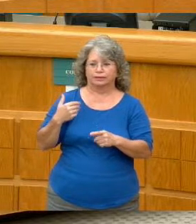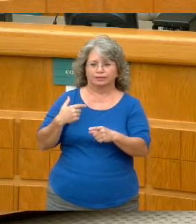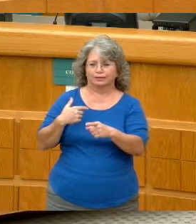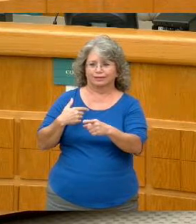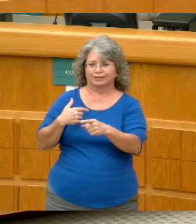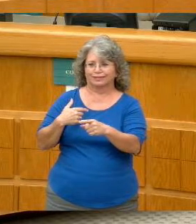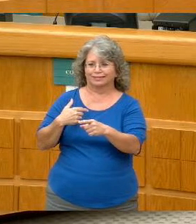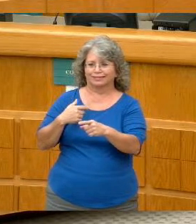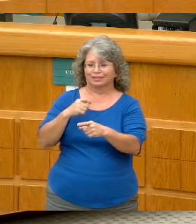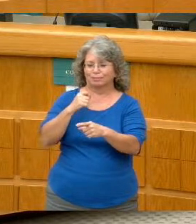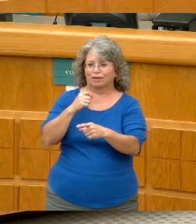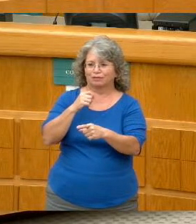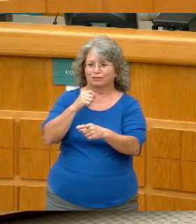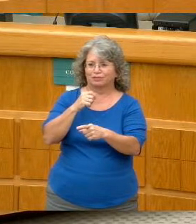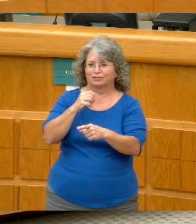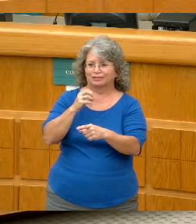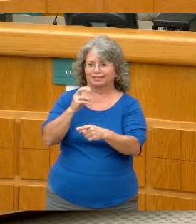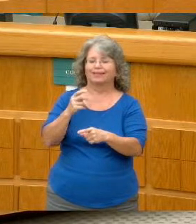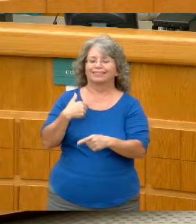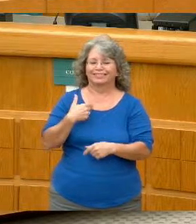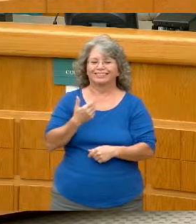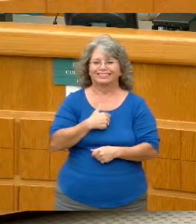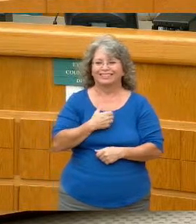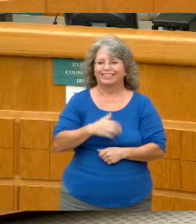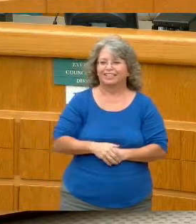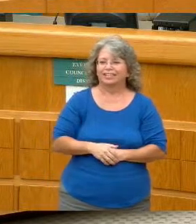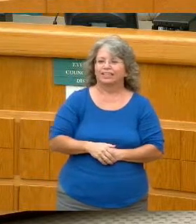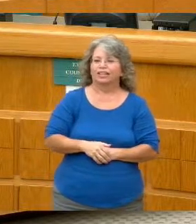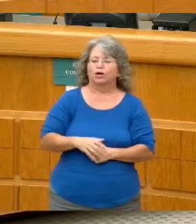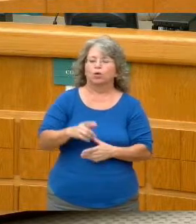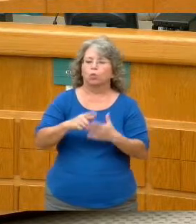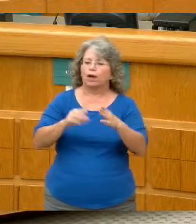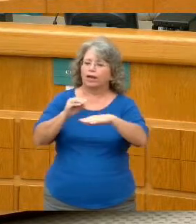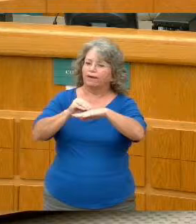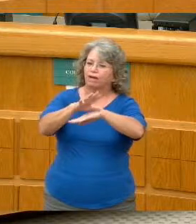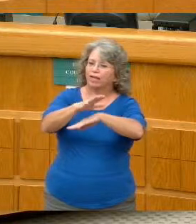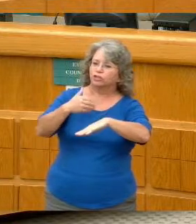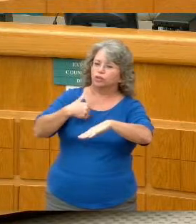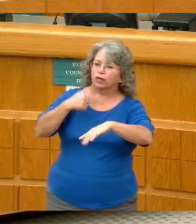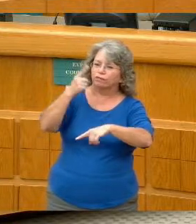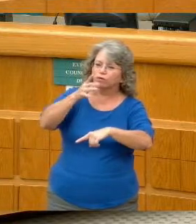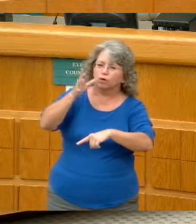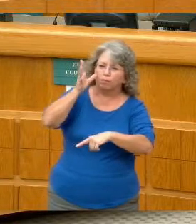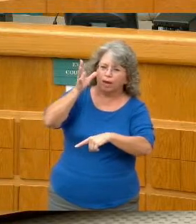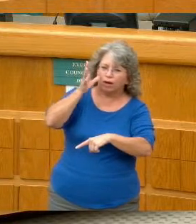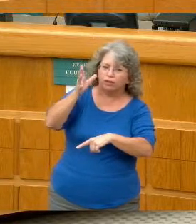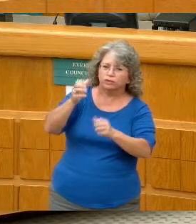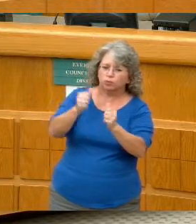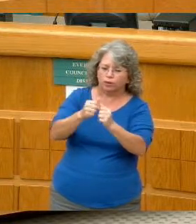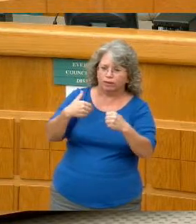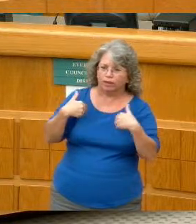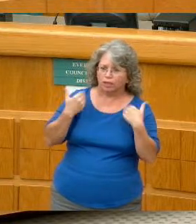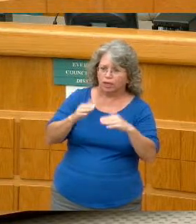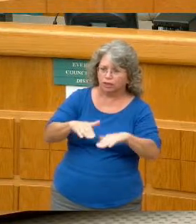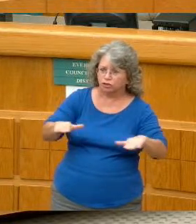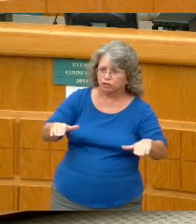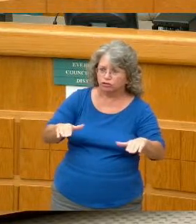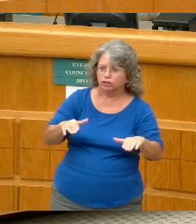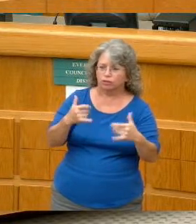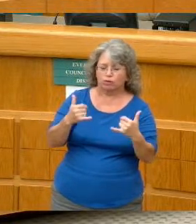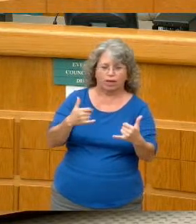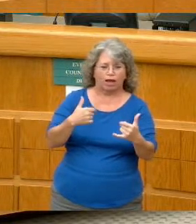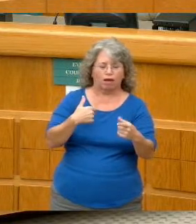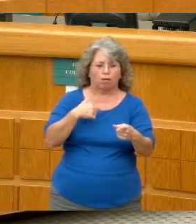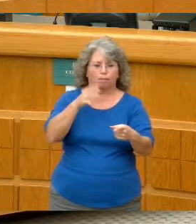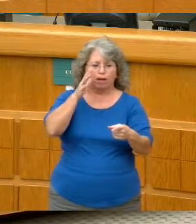though this is advice, this is another. Okay, good. What advice do you have for parents who are